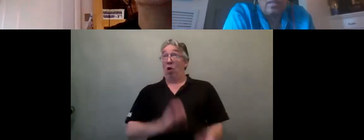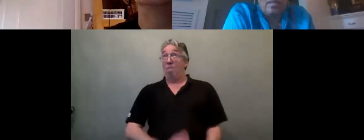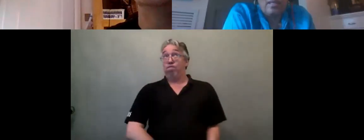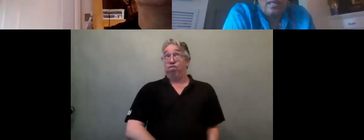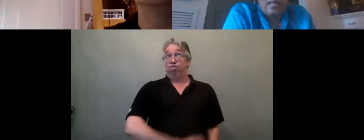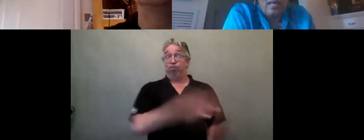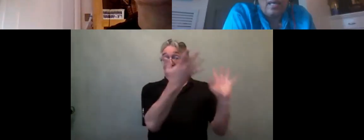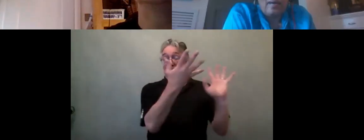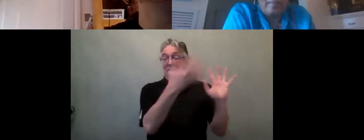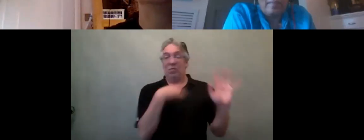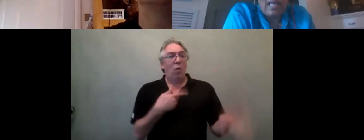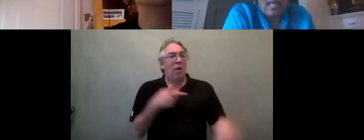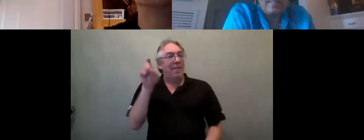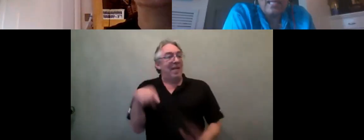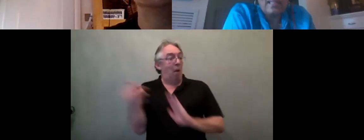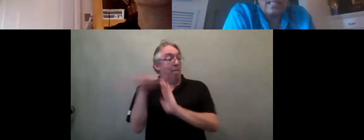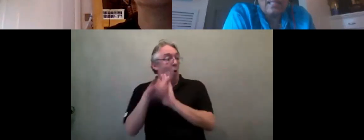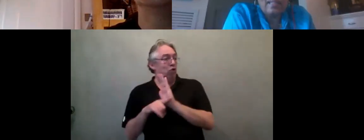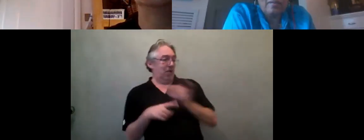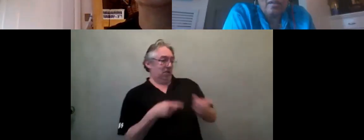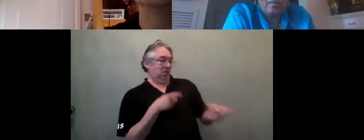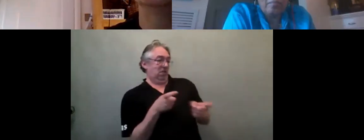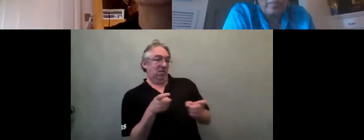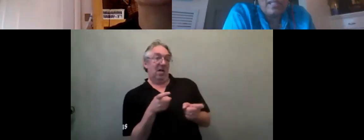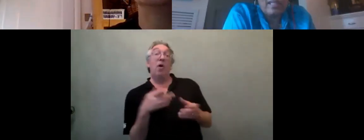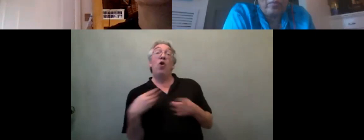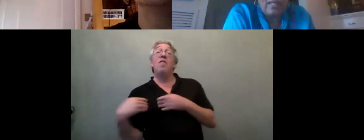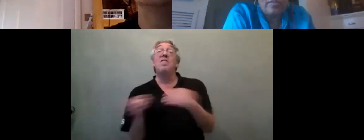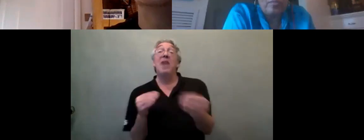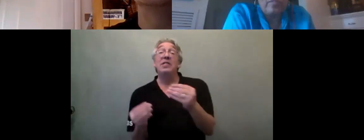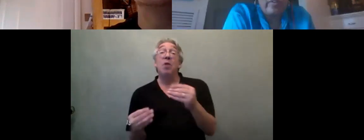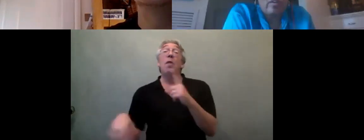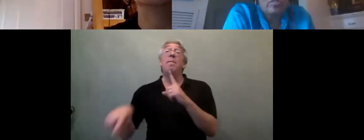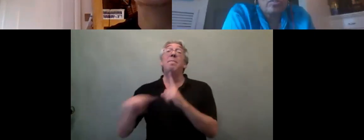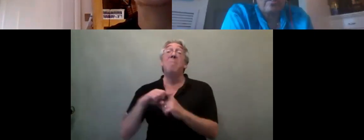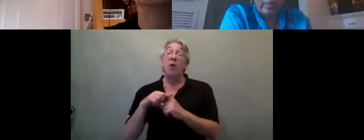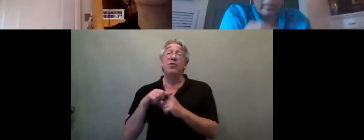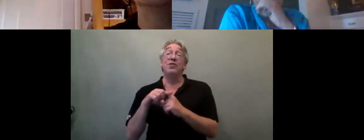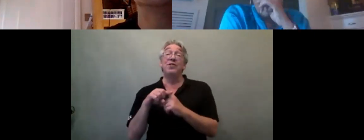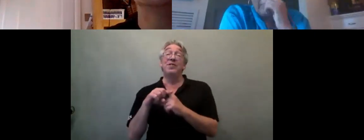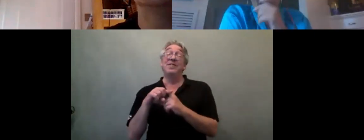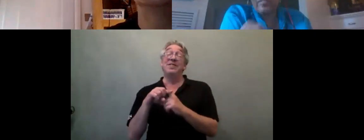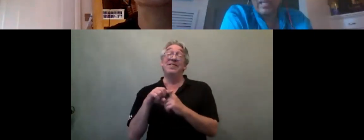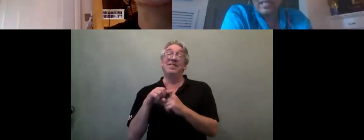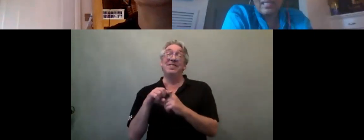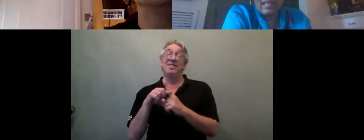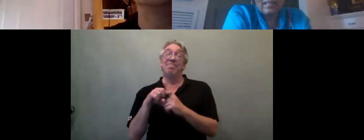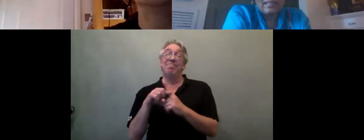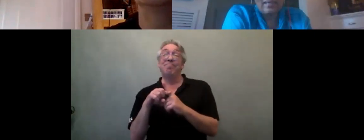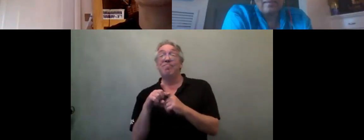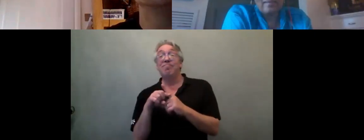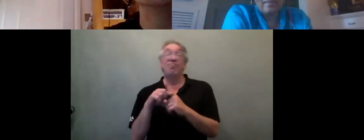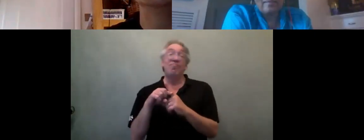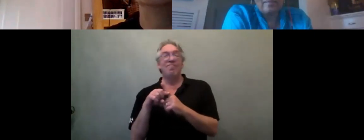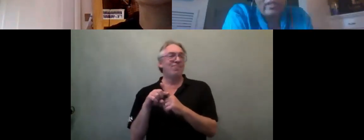modifiable. And then I think the other piece that we need to be very conscious of when we advocate